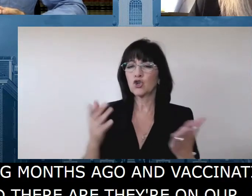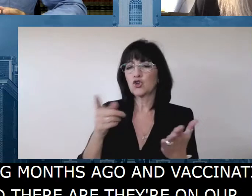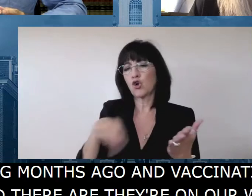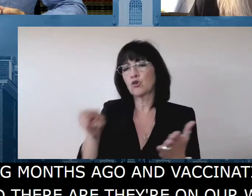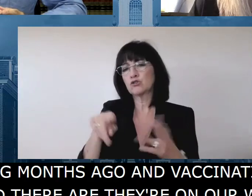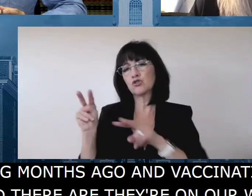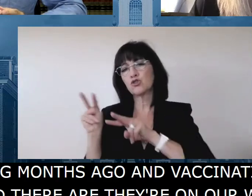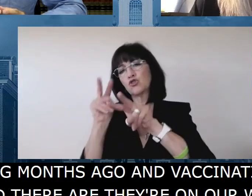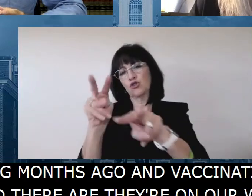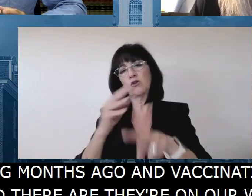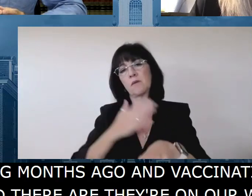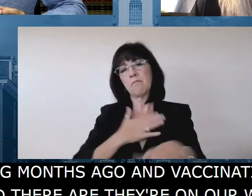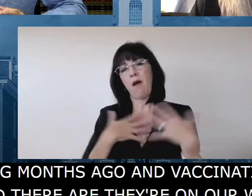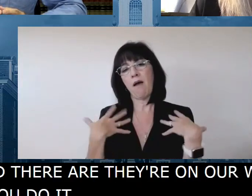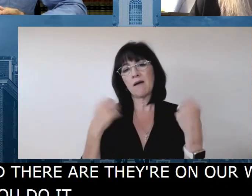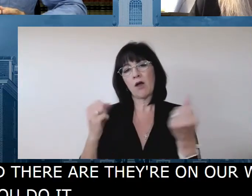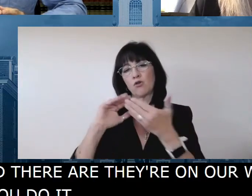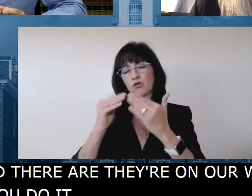under